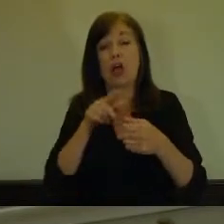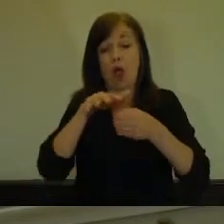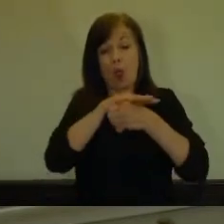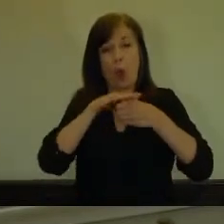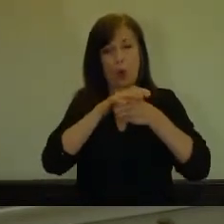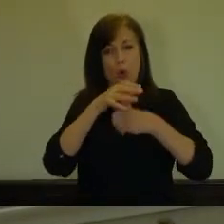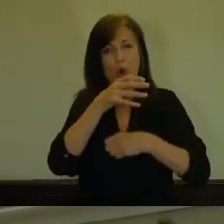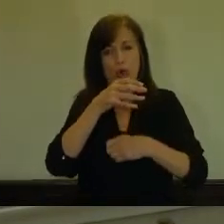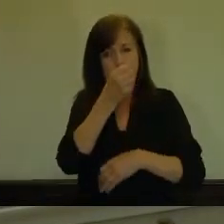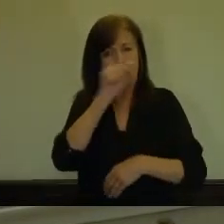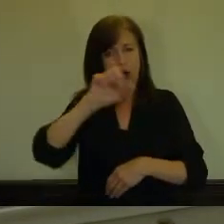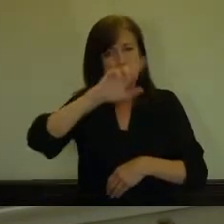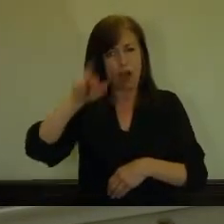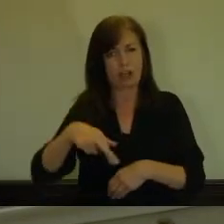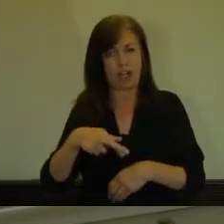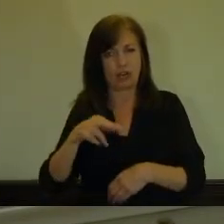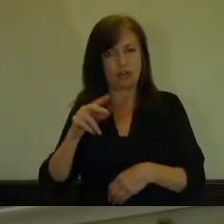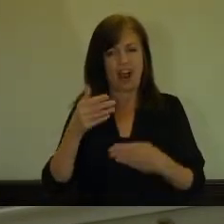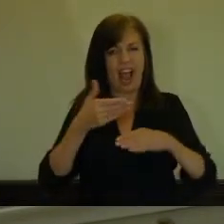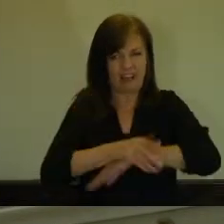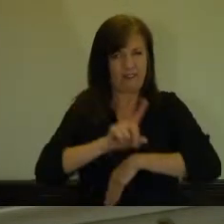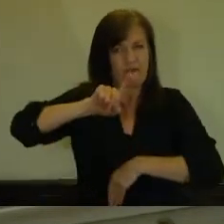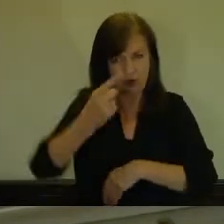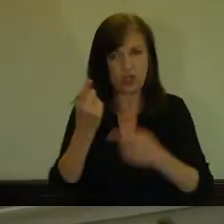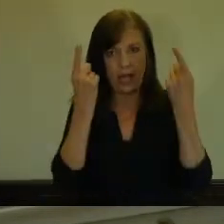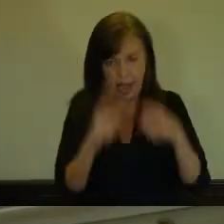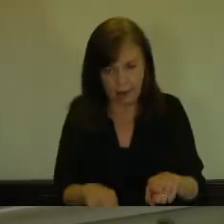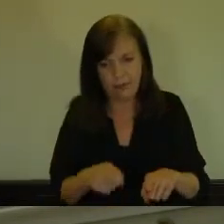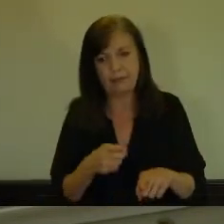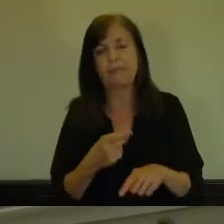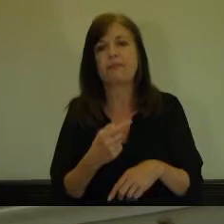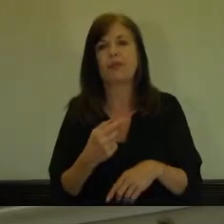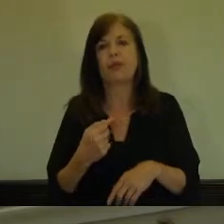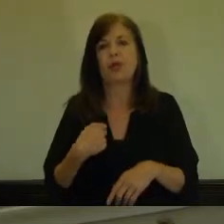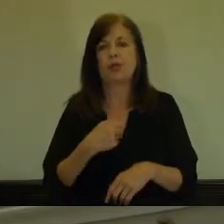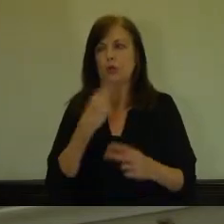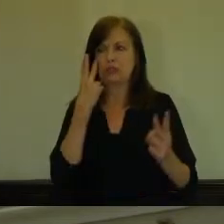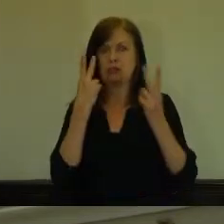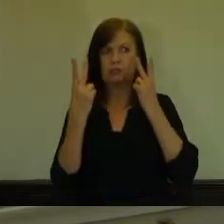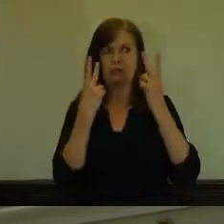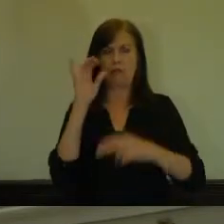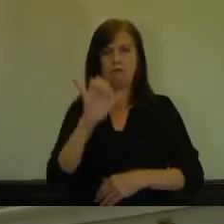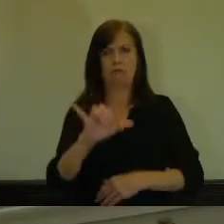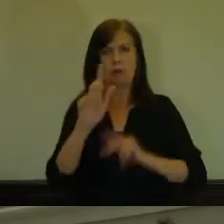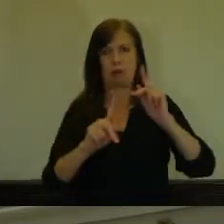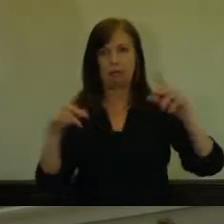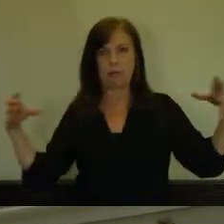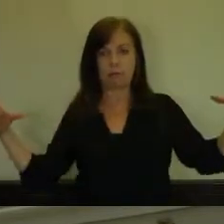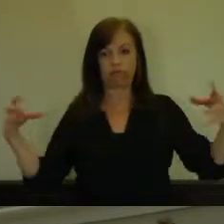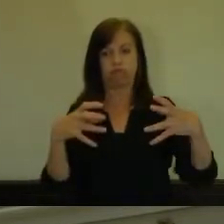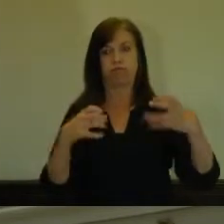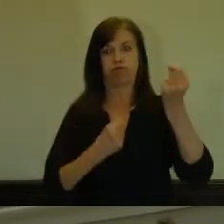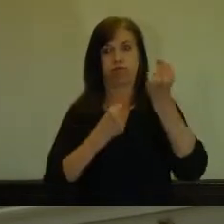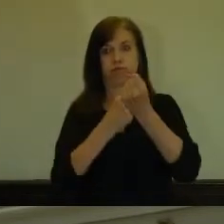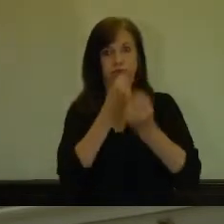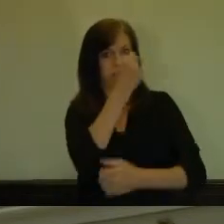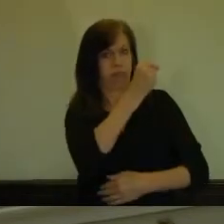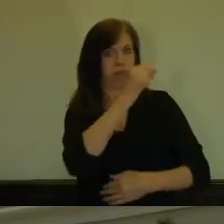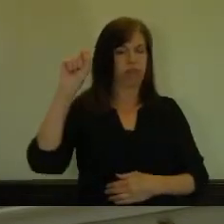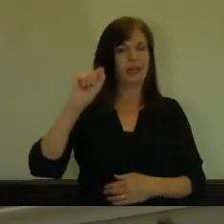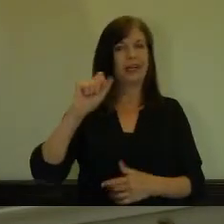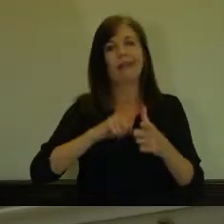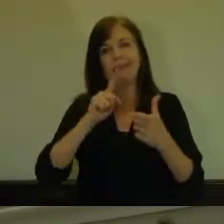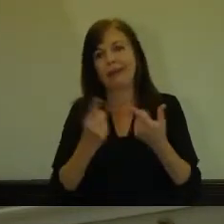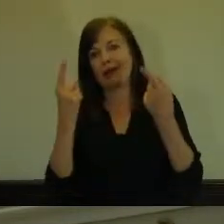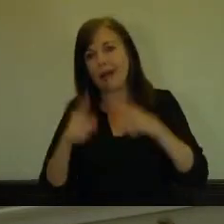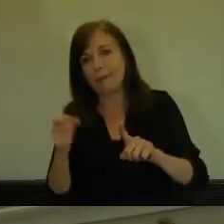after our first local protest here in Rochester, we not only experienced unified protesting, but we also experienced